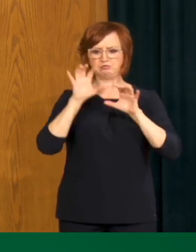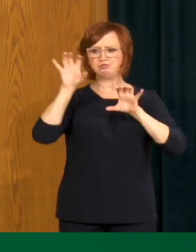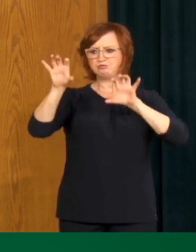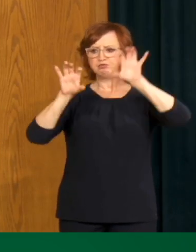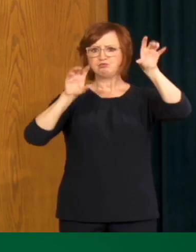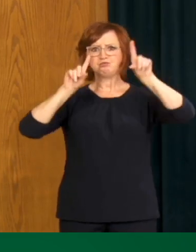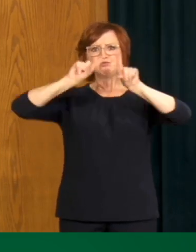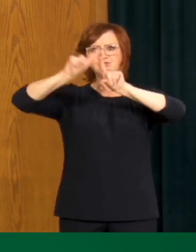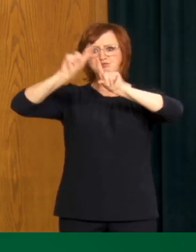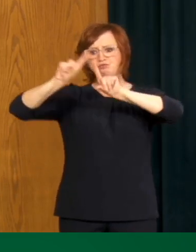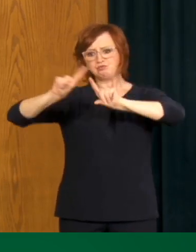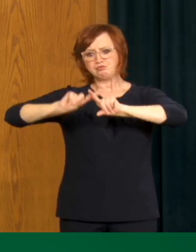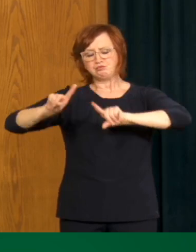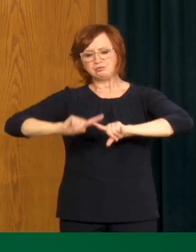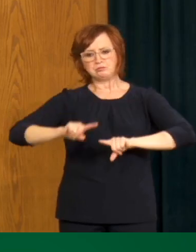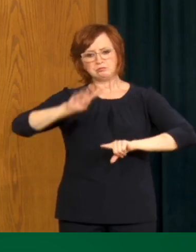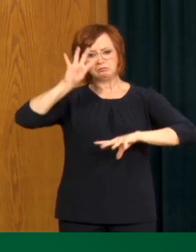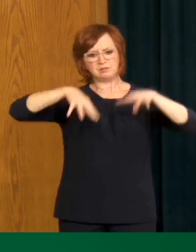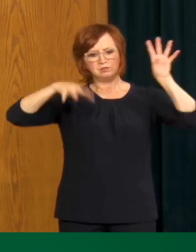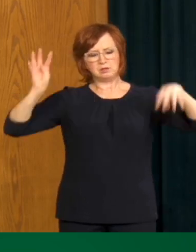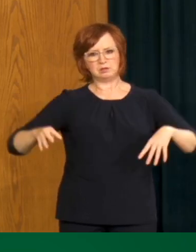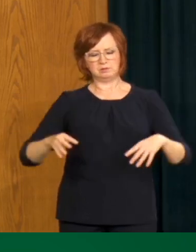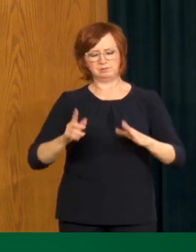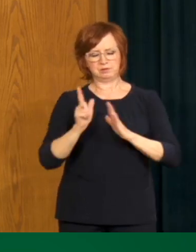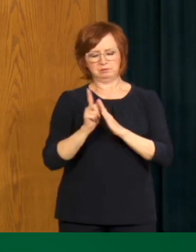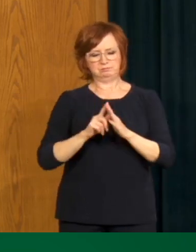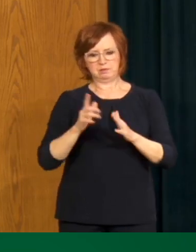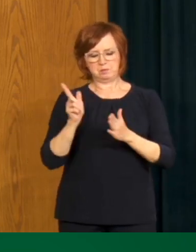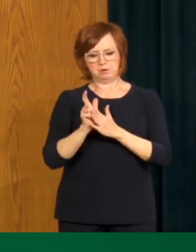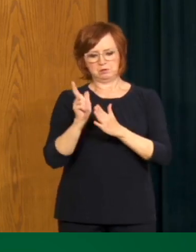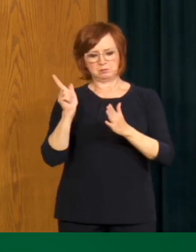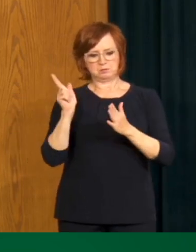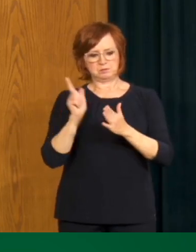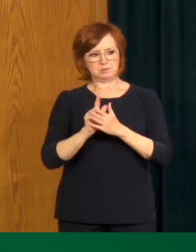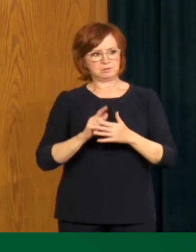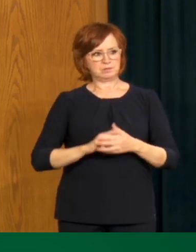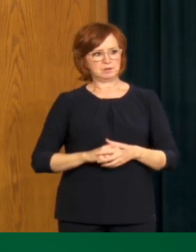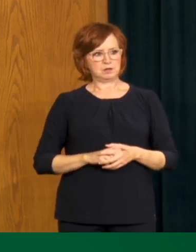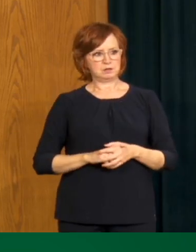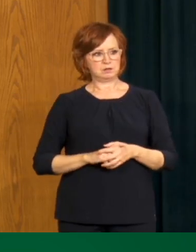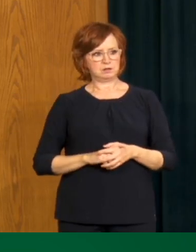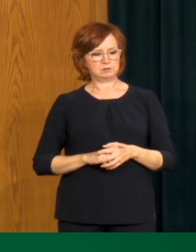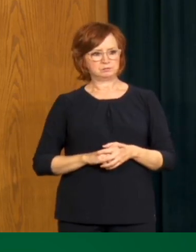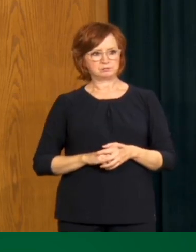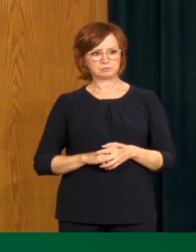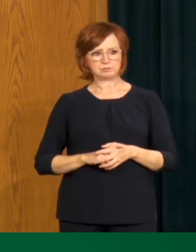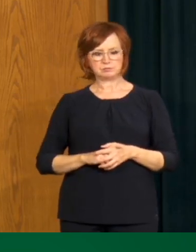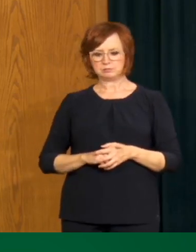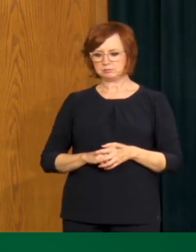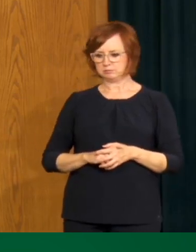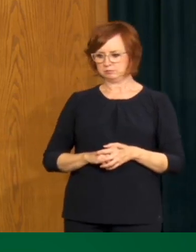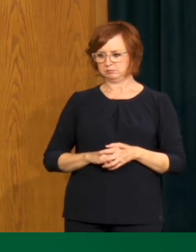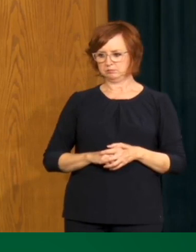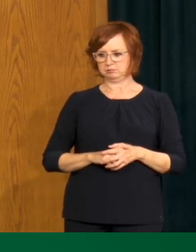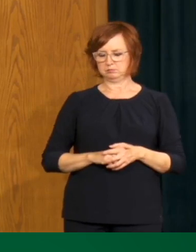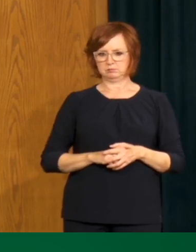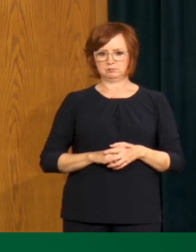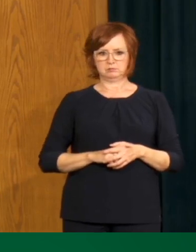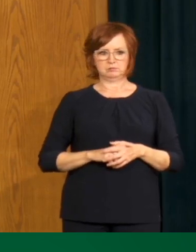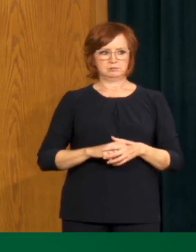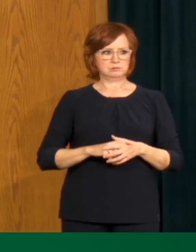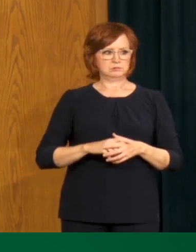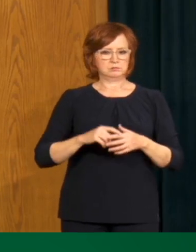of a democratically chosen council to protect its citizens as it sees fit. Well, the provincial government is democratically chosen as